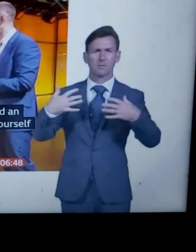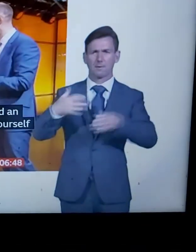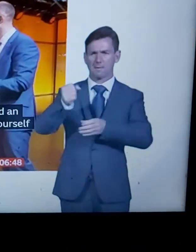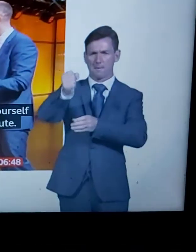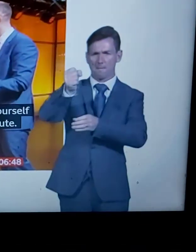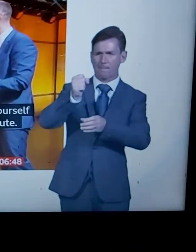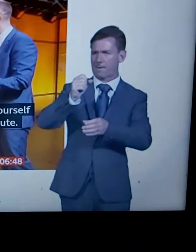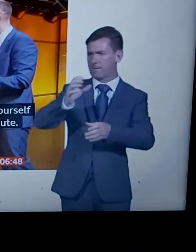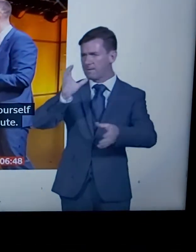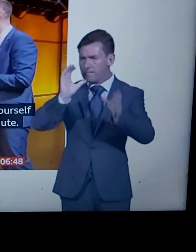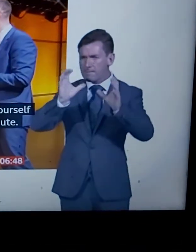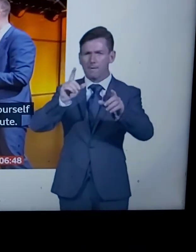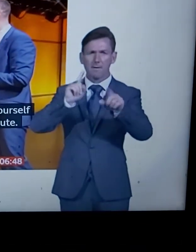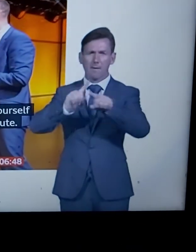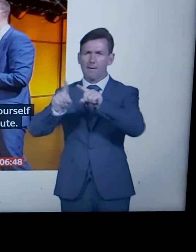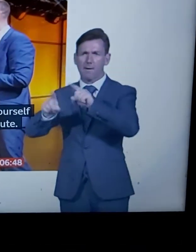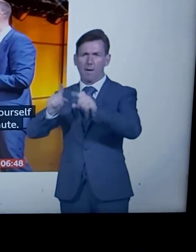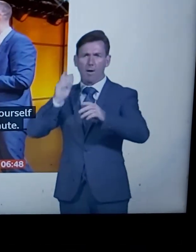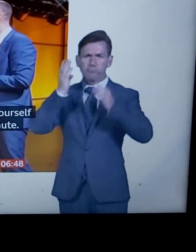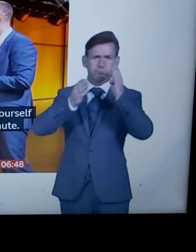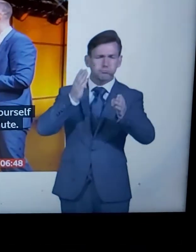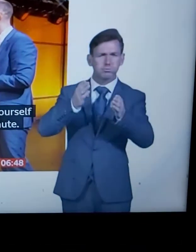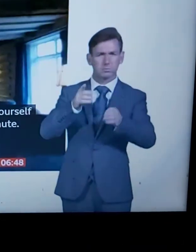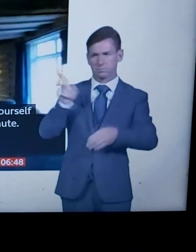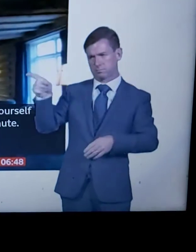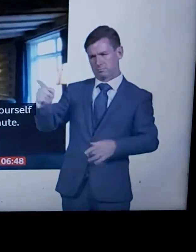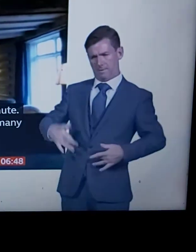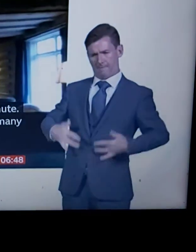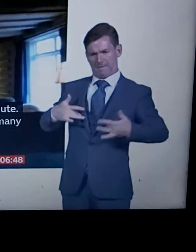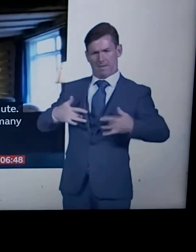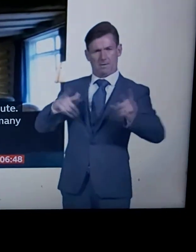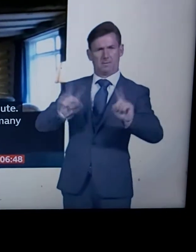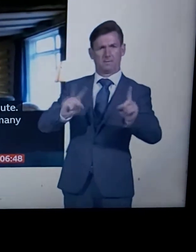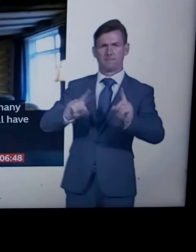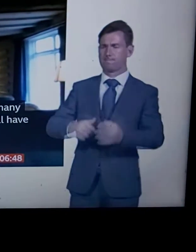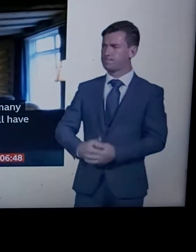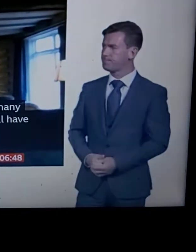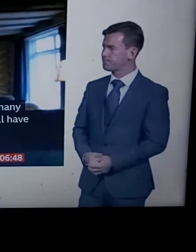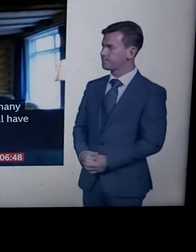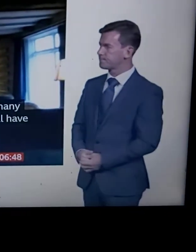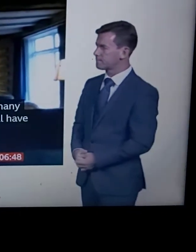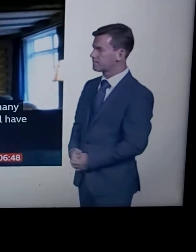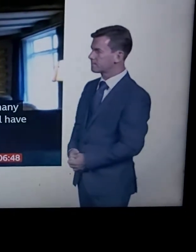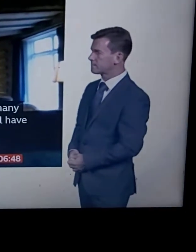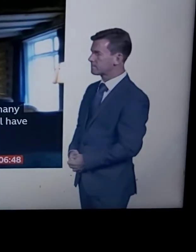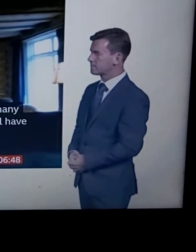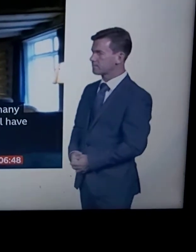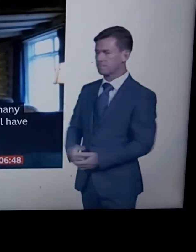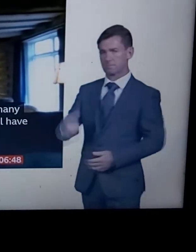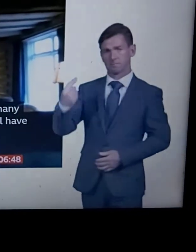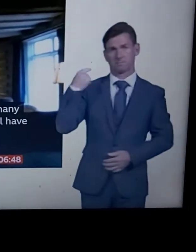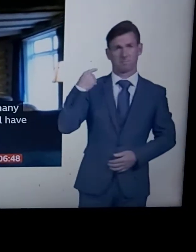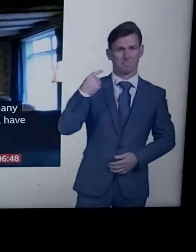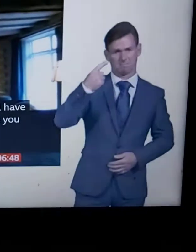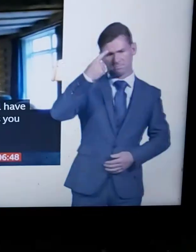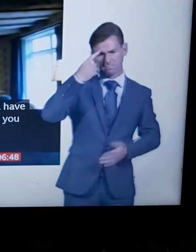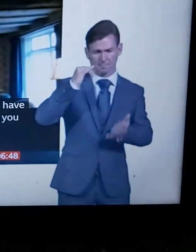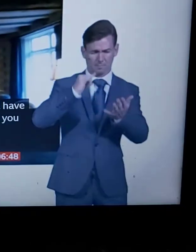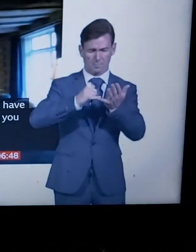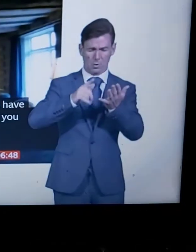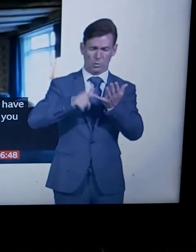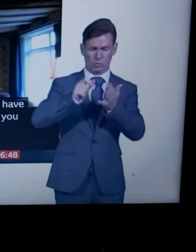as you go along. How are you feeling about it all right now? Well, I think Super Saturday, unfortunately, was quite underwhelming for the industry. was pretty much as we